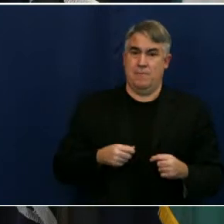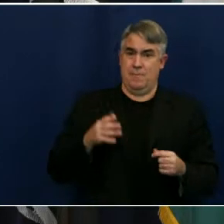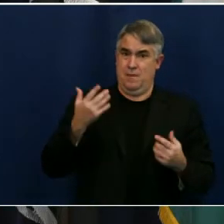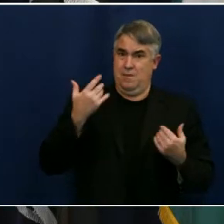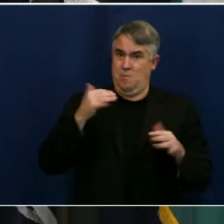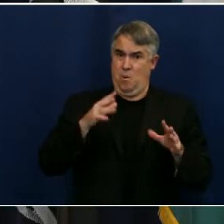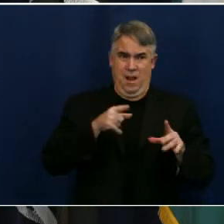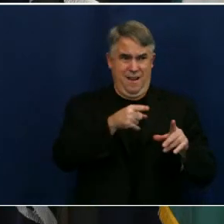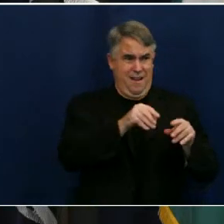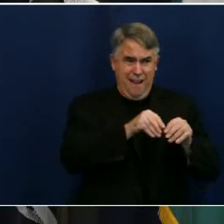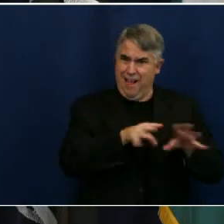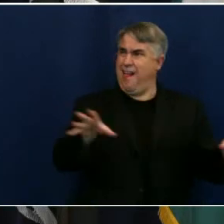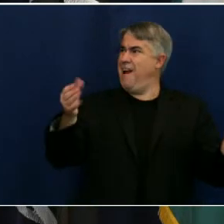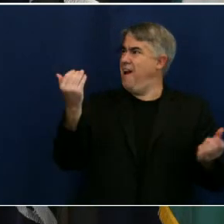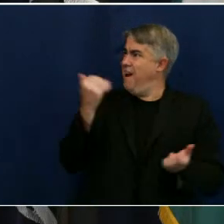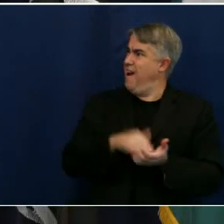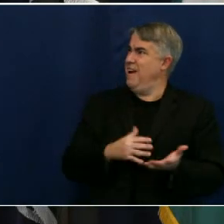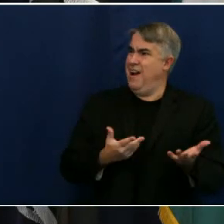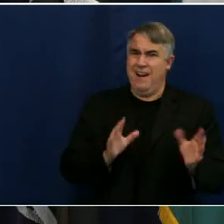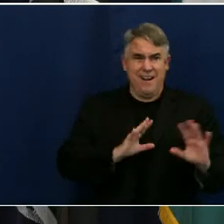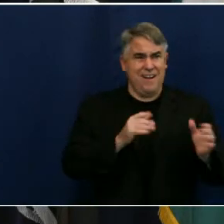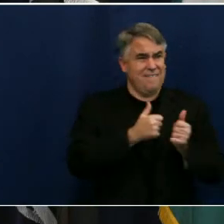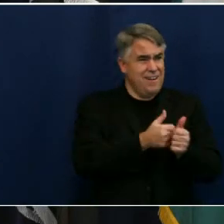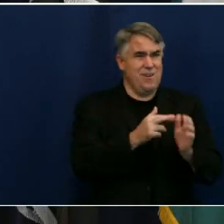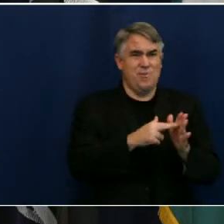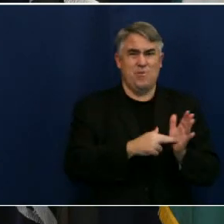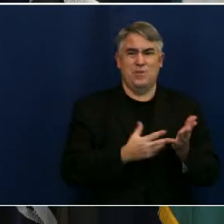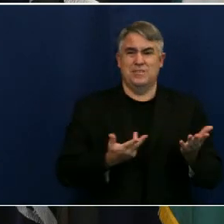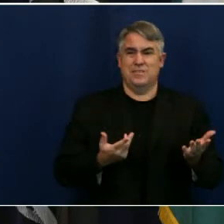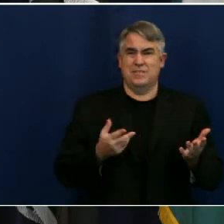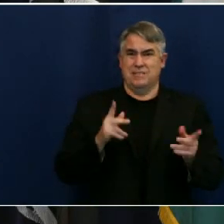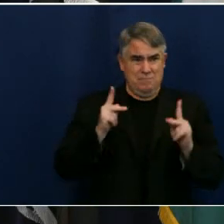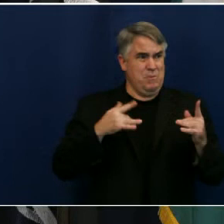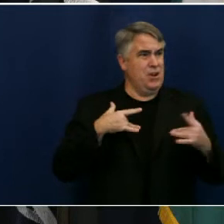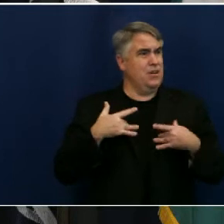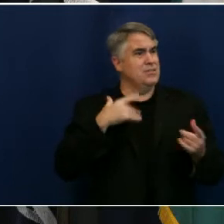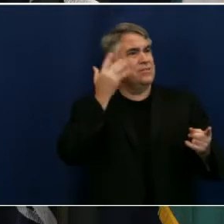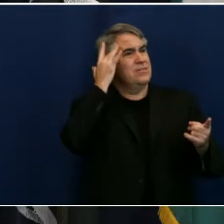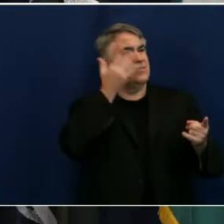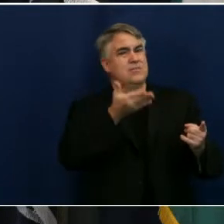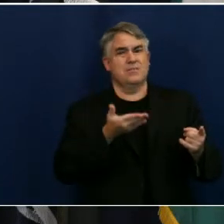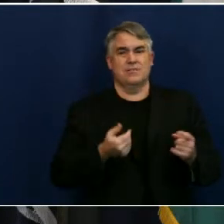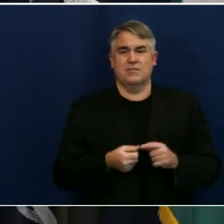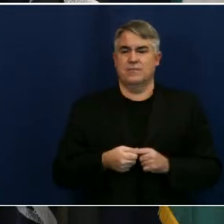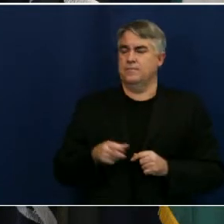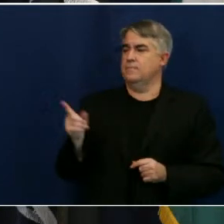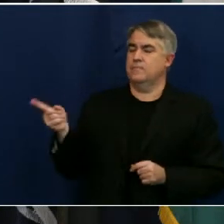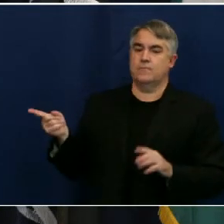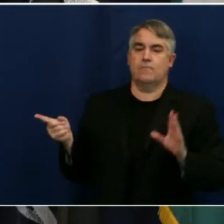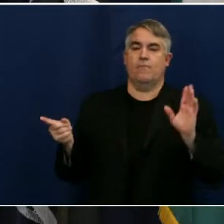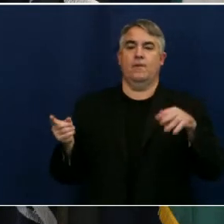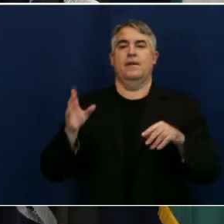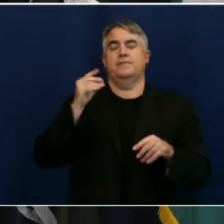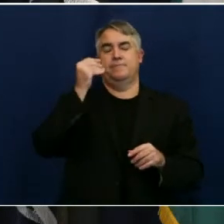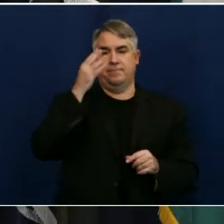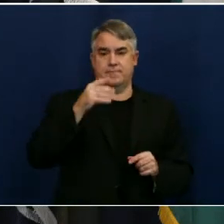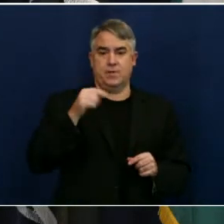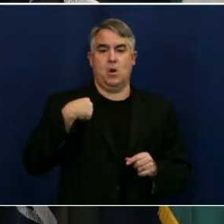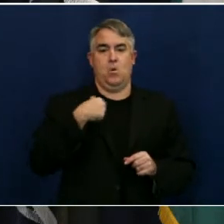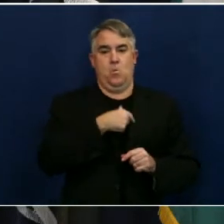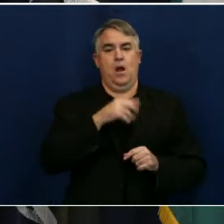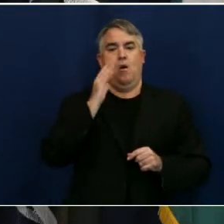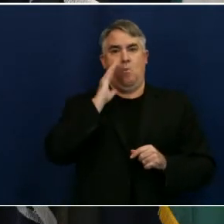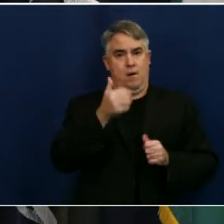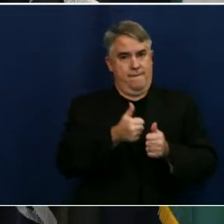events out there? A lot of people are very worried about that. Well, we're going to continue, again, to enforce the public health